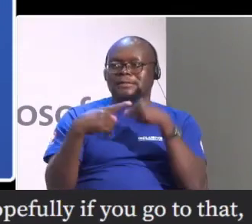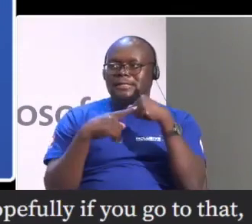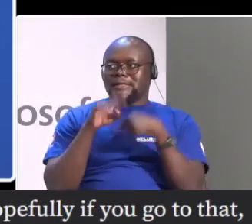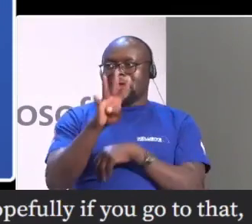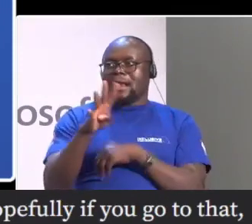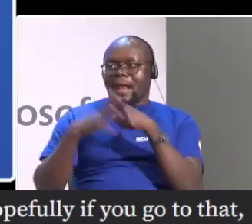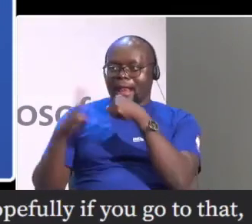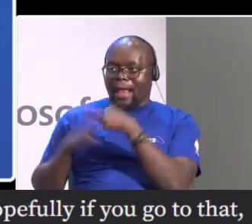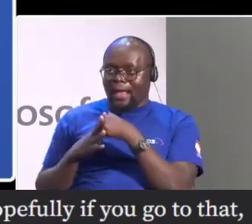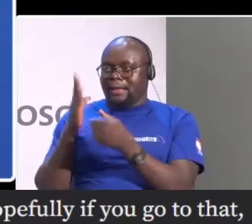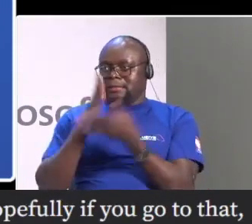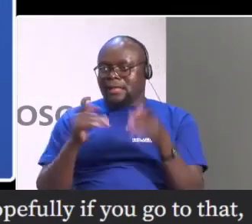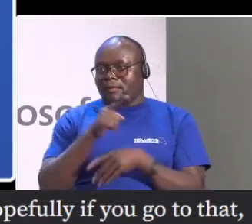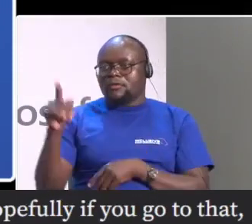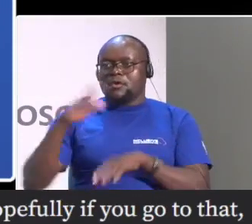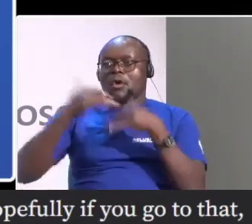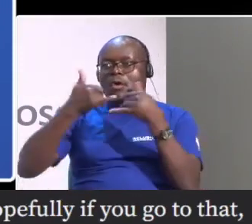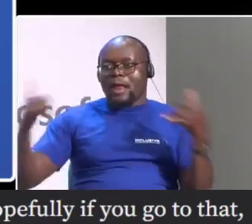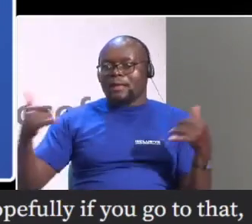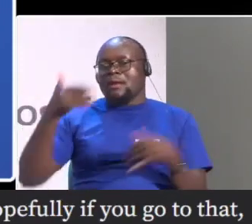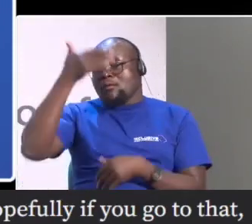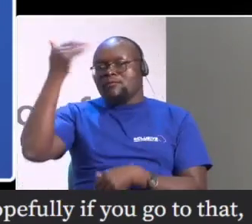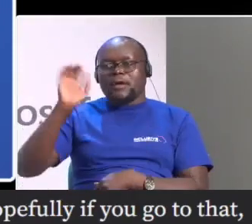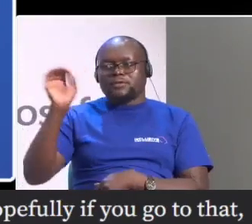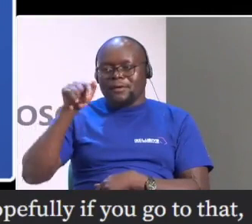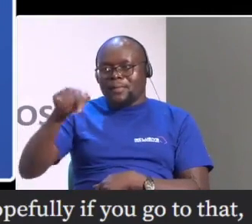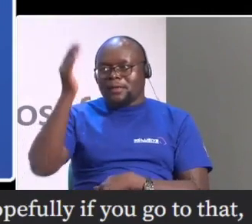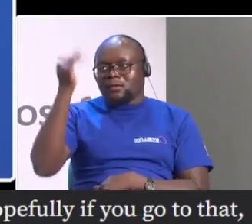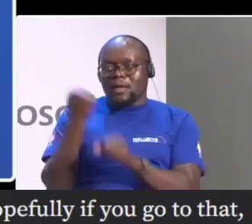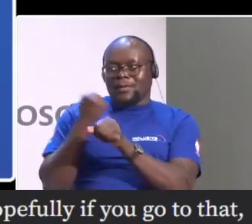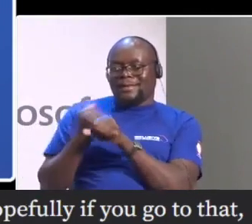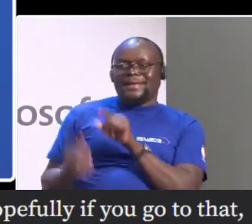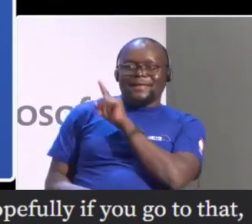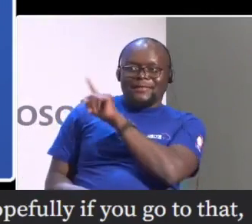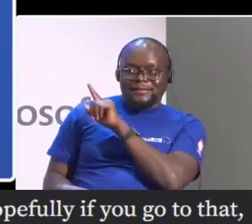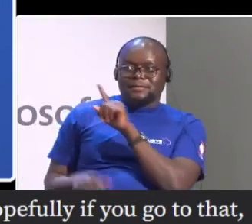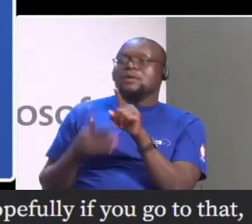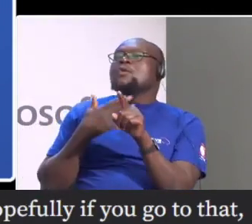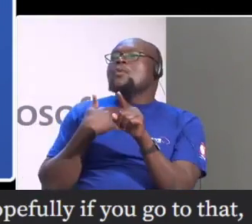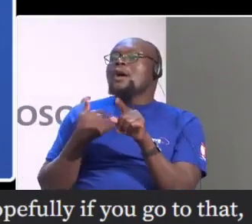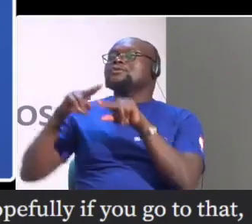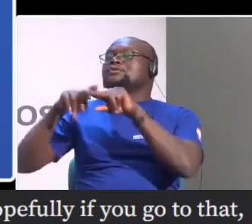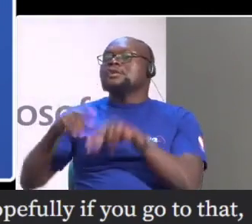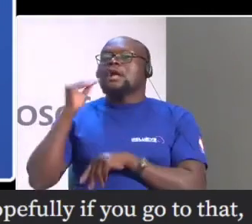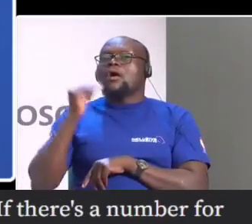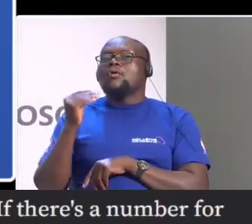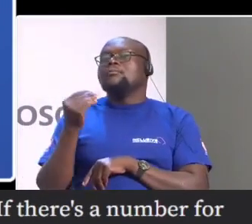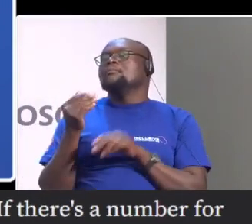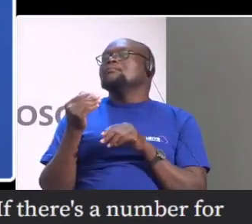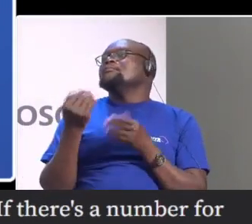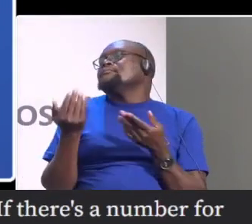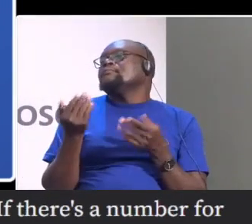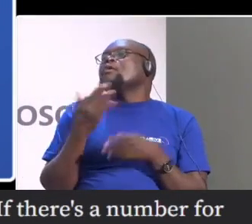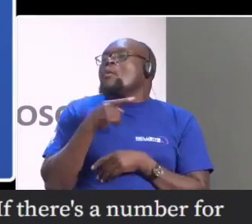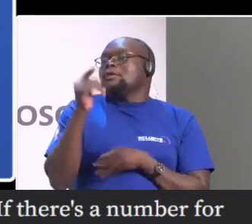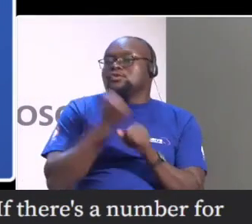3694-699. And for those of you who are online, we haven't forgotten you. This is why we did this. We didn't want you just sitting at home in your pajamas.